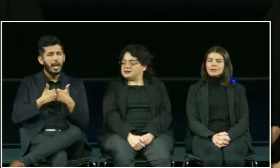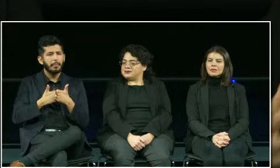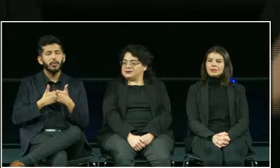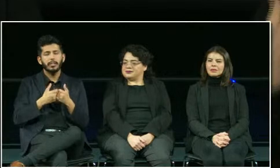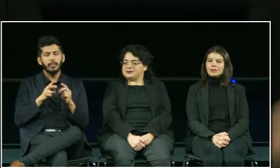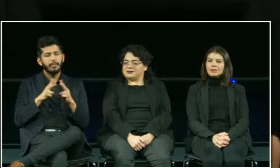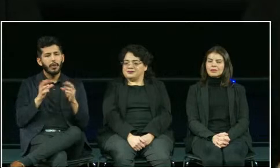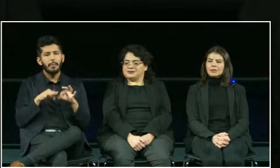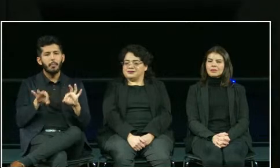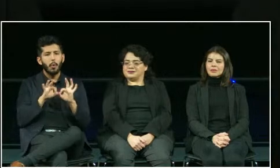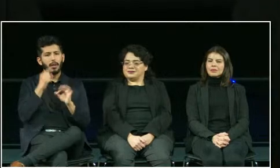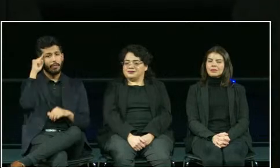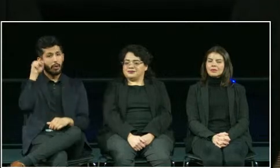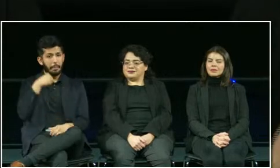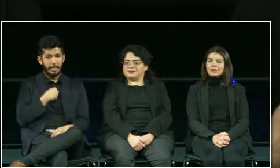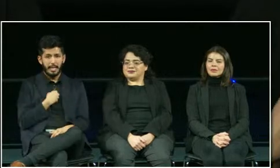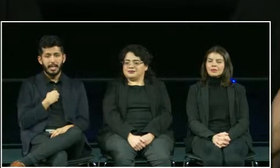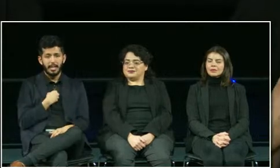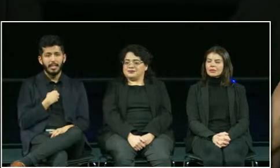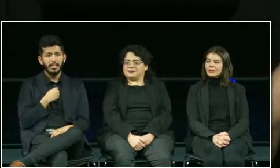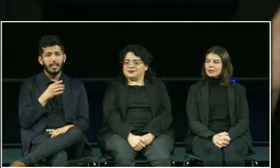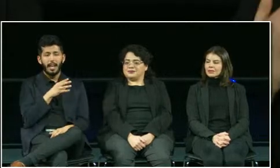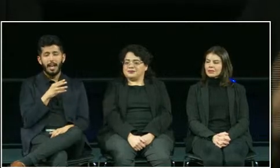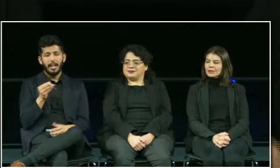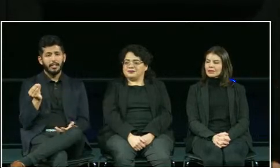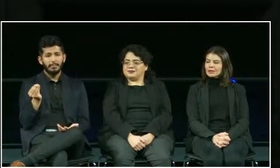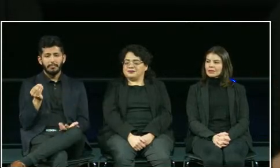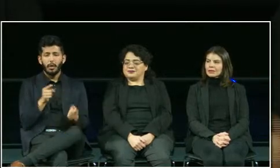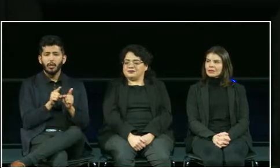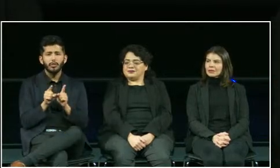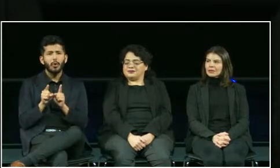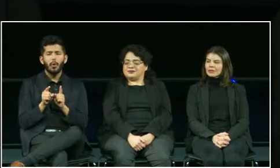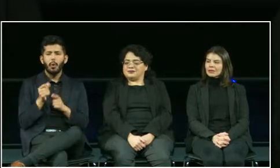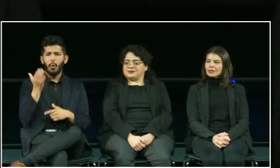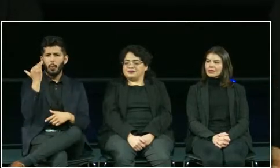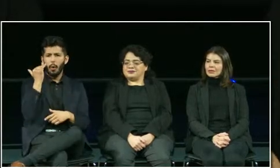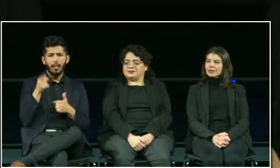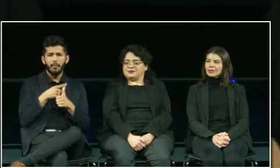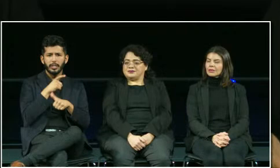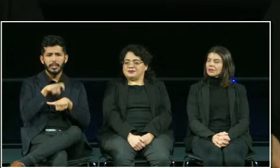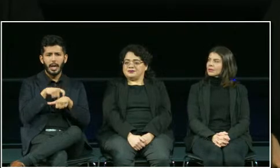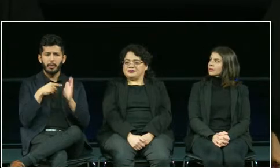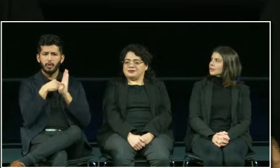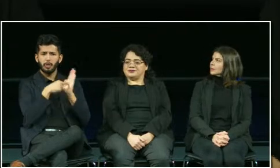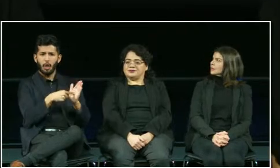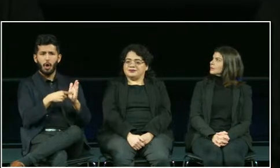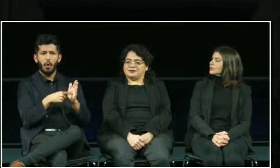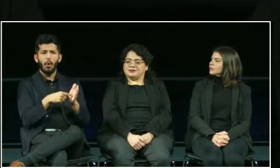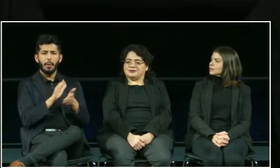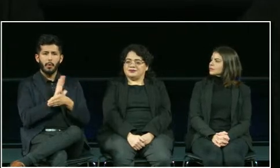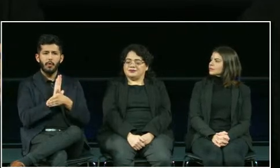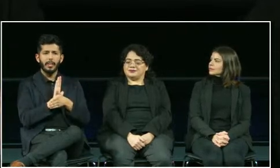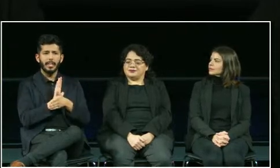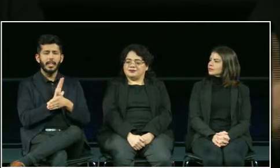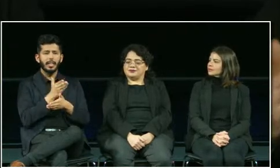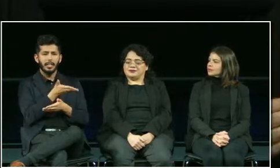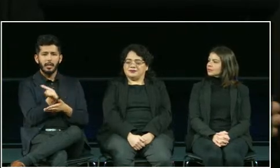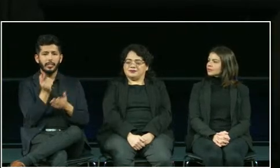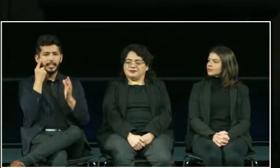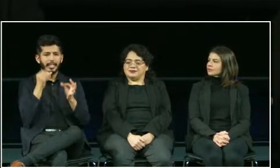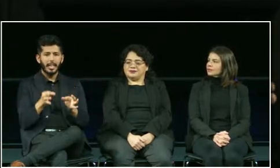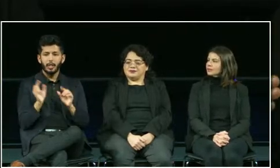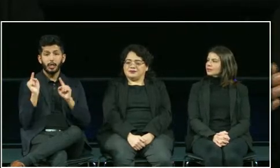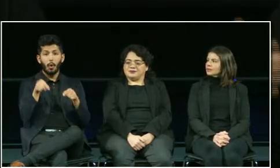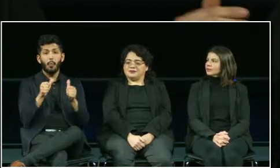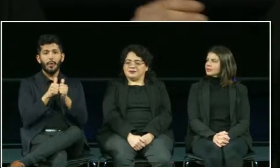very important for me. And this is also why when we present for the first time the movie in Cannes, we decide to go with all the